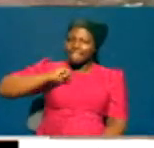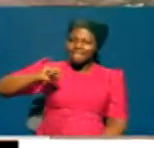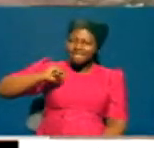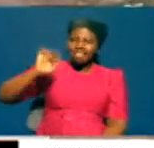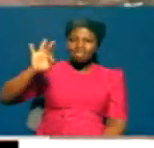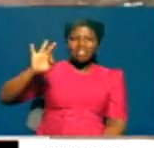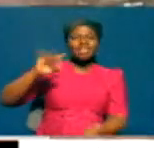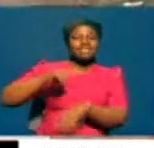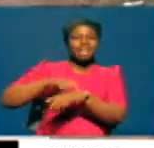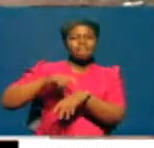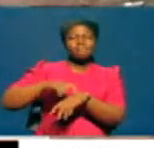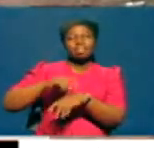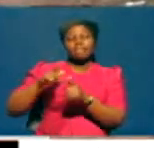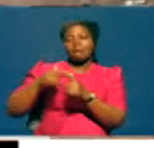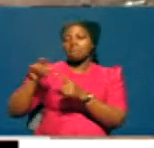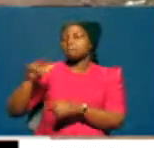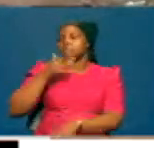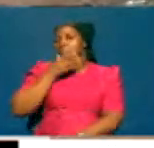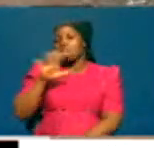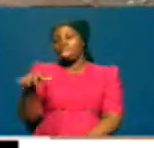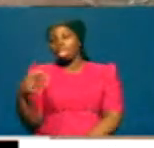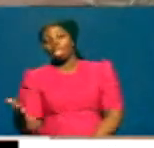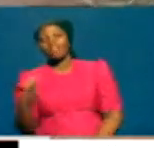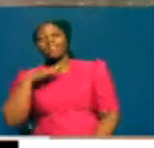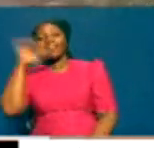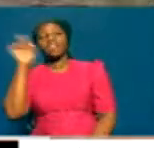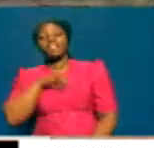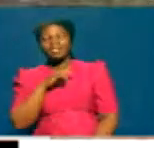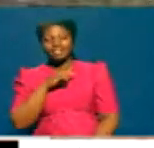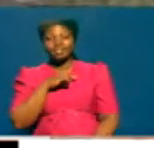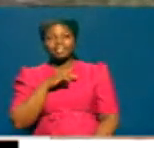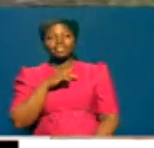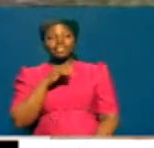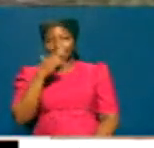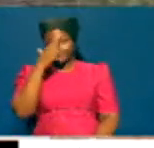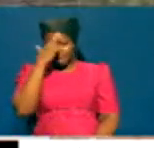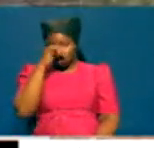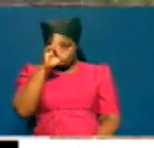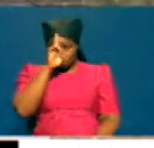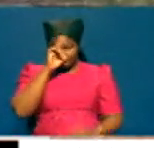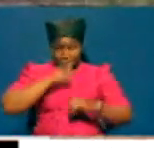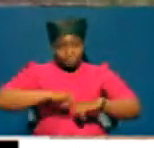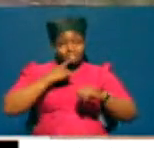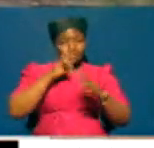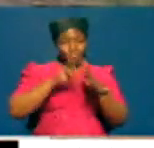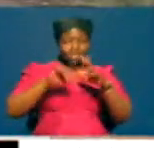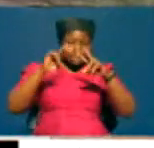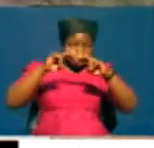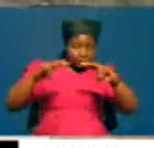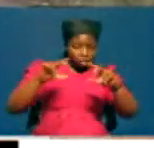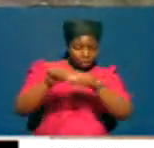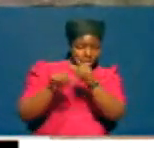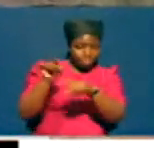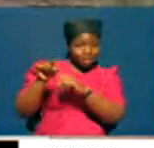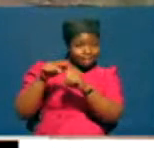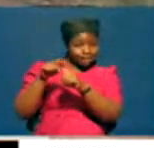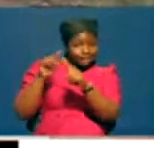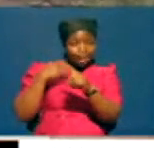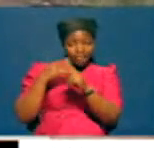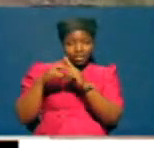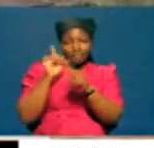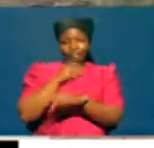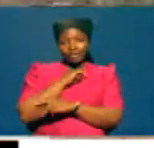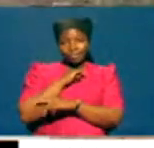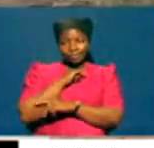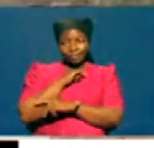Kikuyu sub-county police commander said that investigations into the killing have commenced. Nancy Okwari, Lunchtime